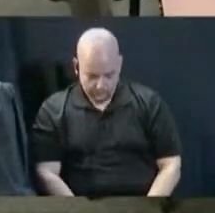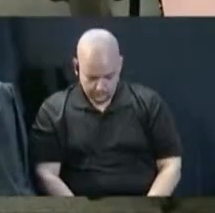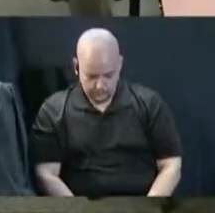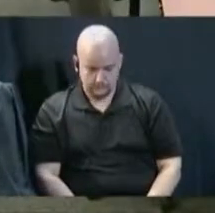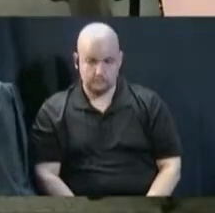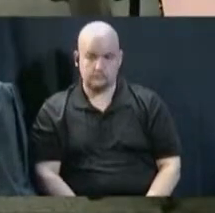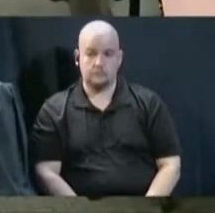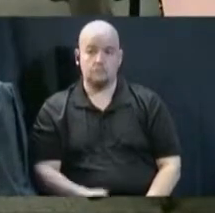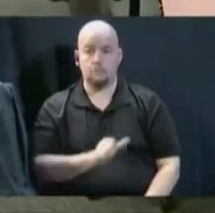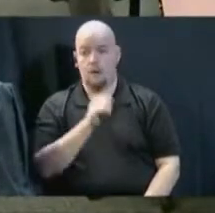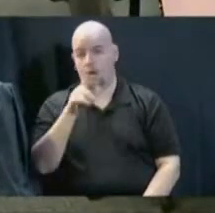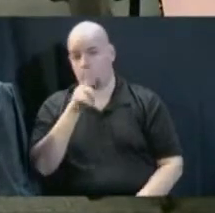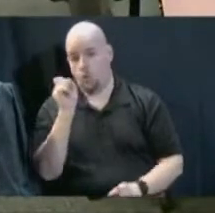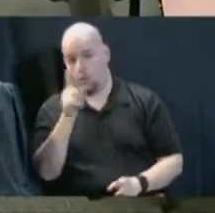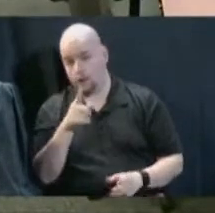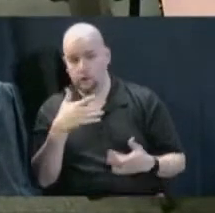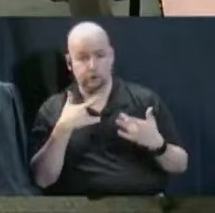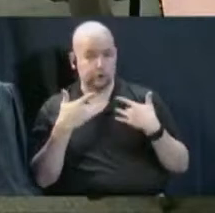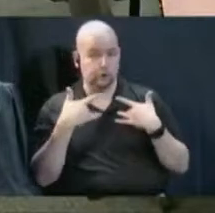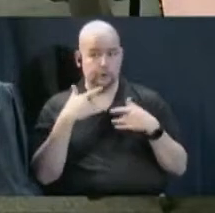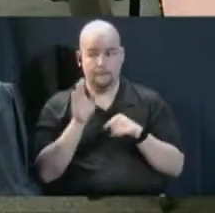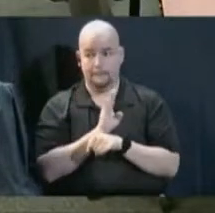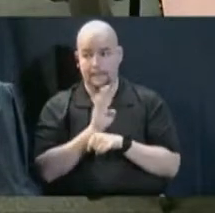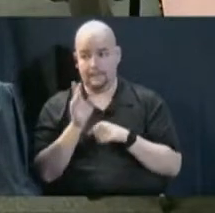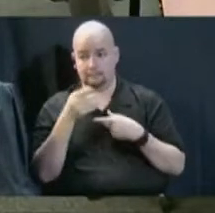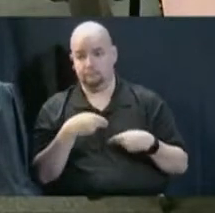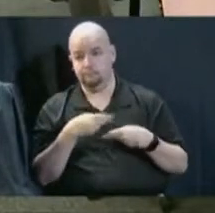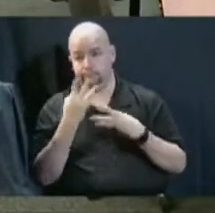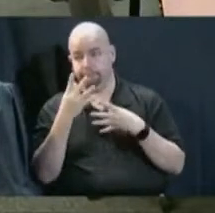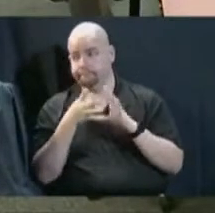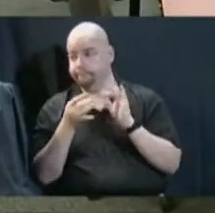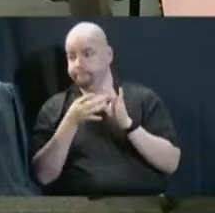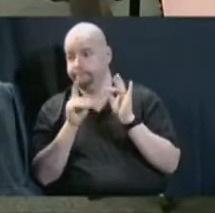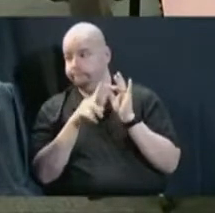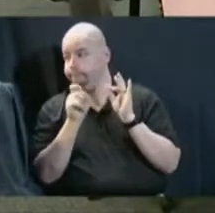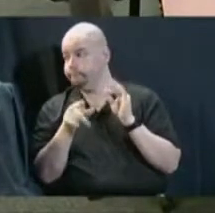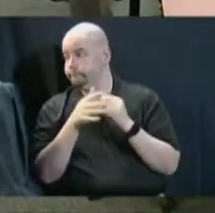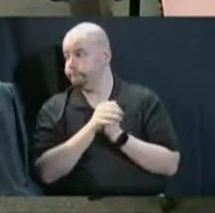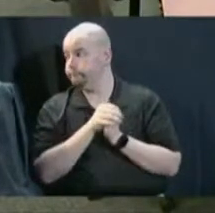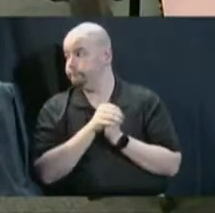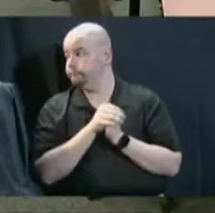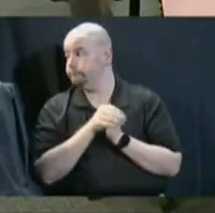Other questions, concerns, business that needs to be brought up?